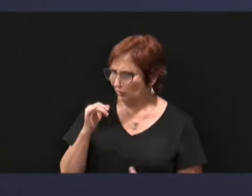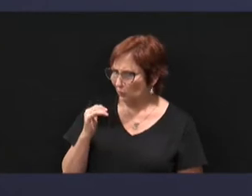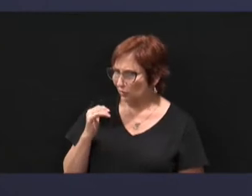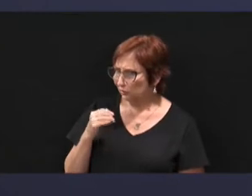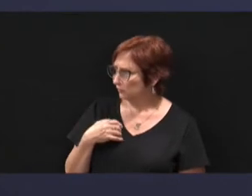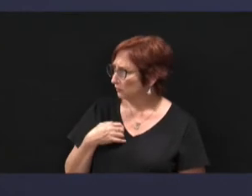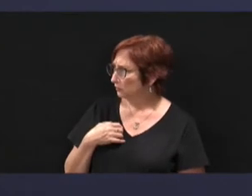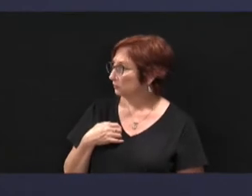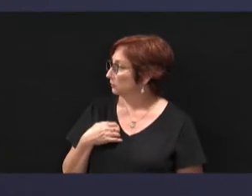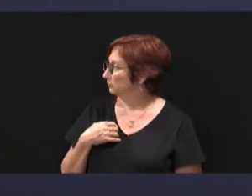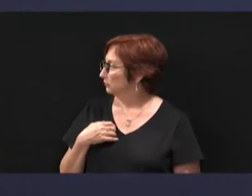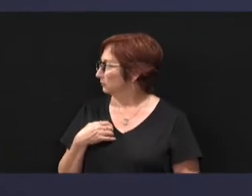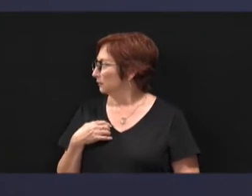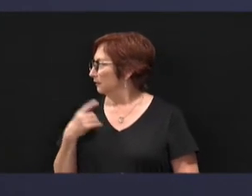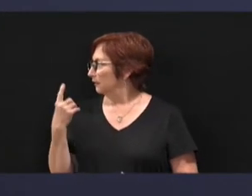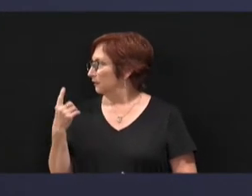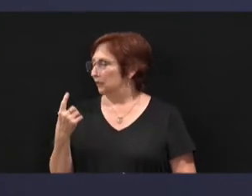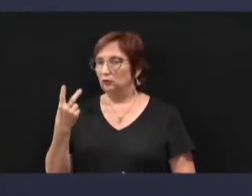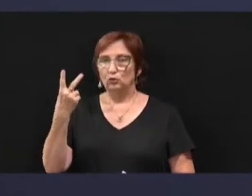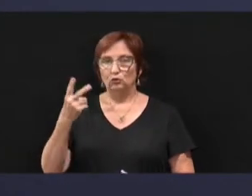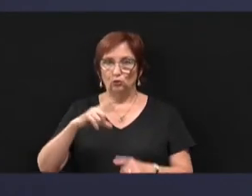So these will be the two that you'll have out.